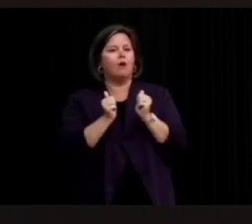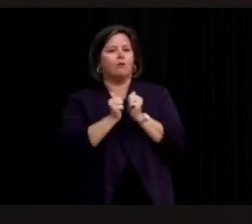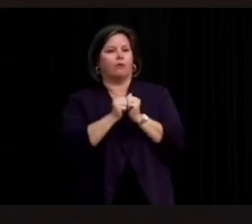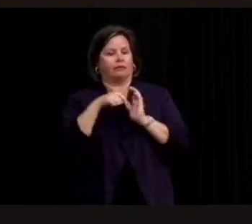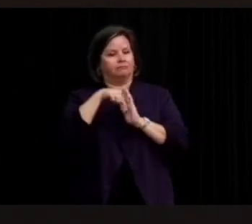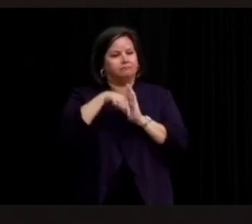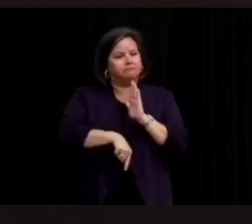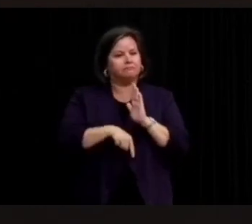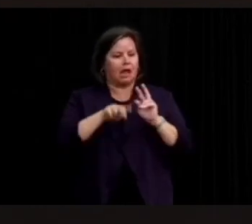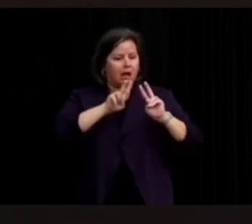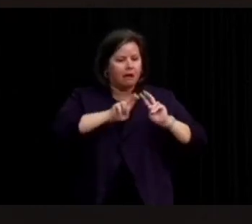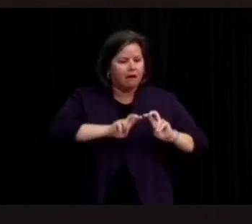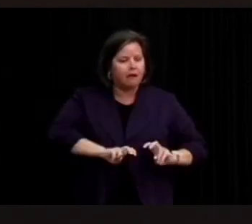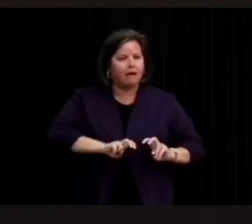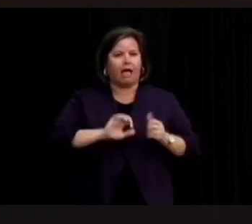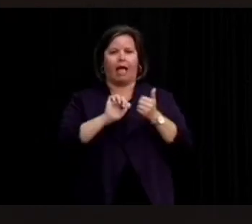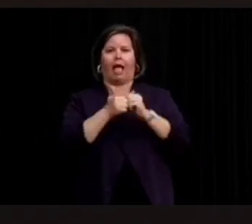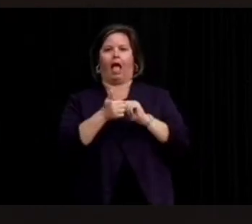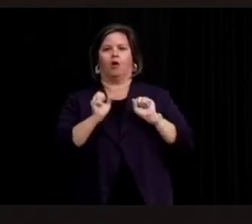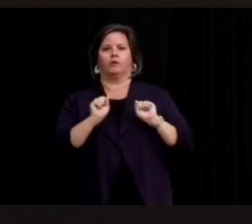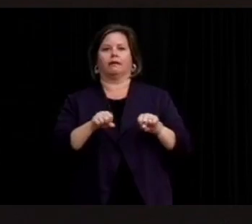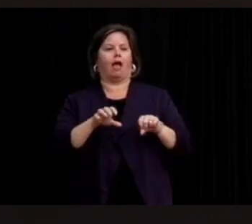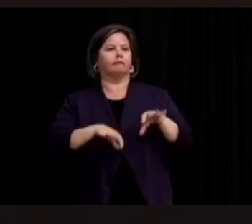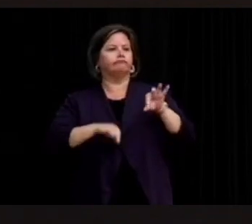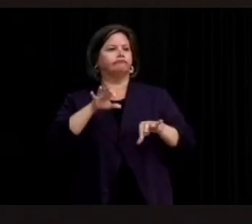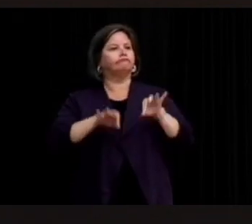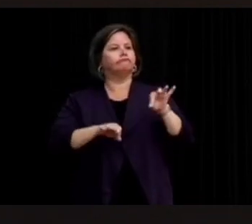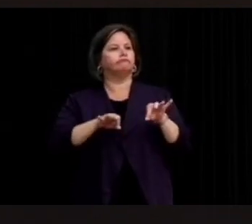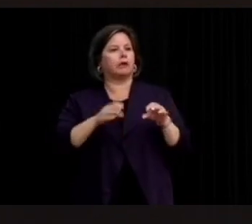find solutions. To that end, we